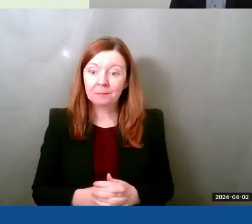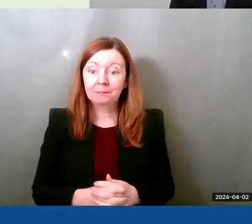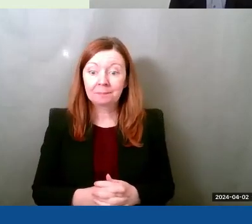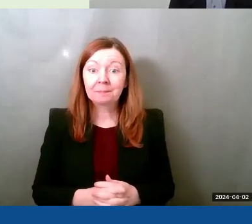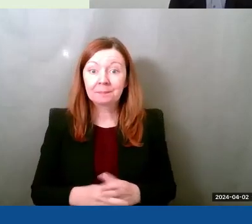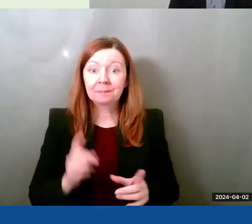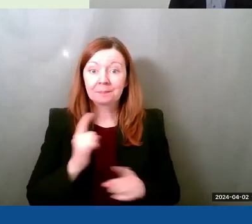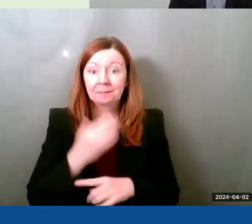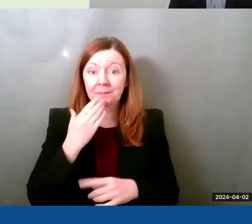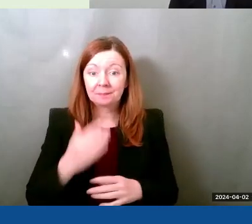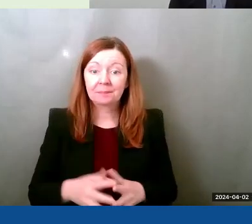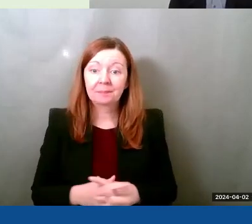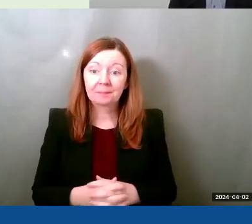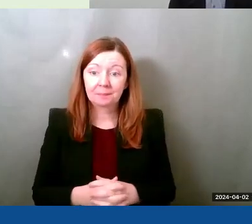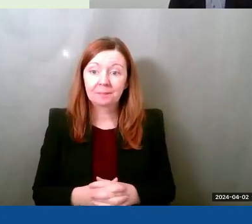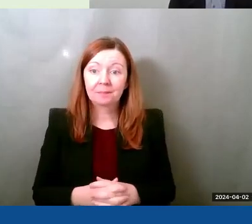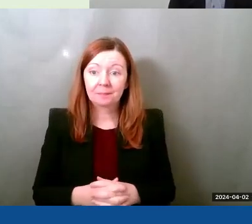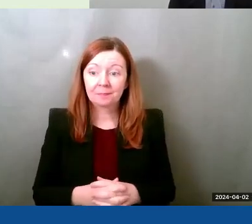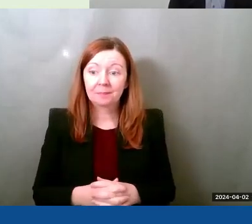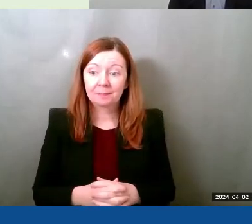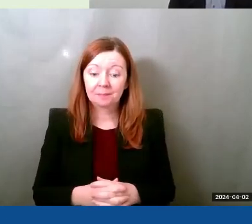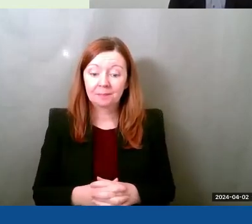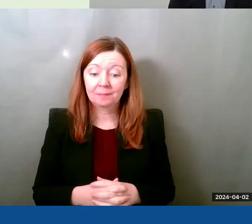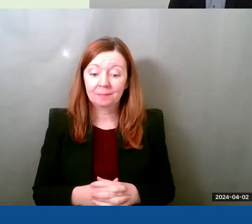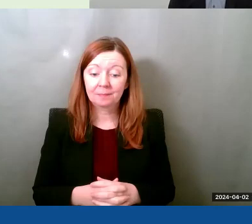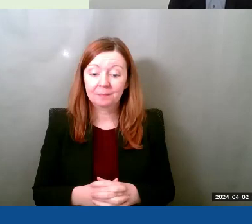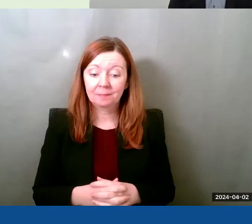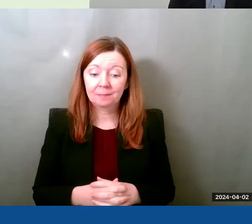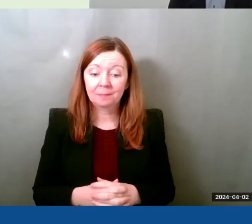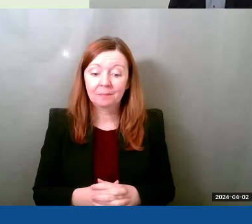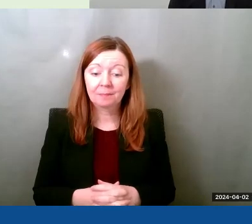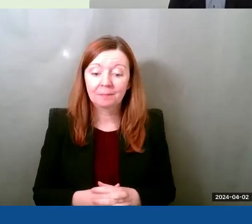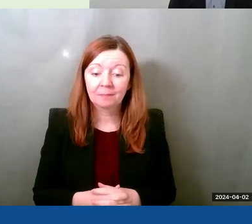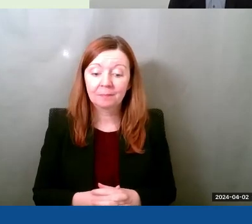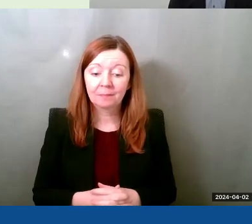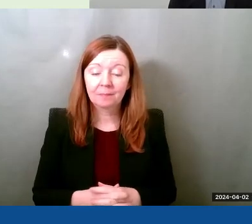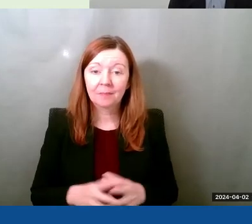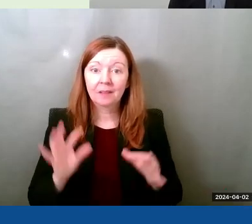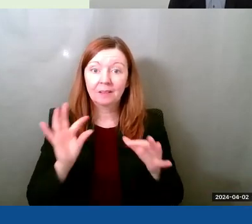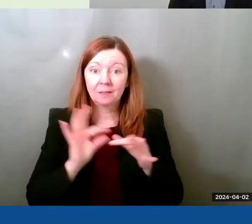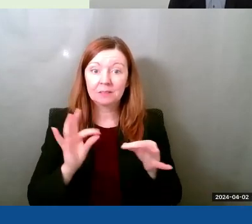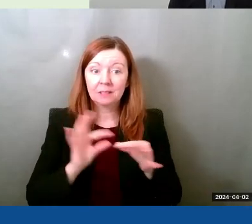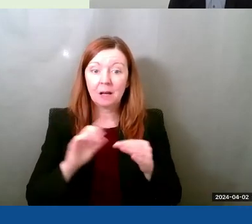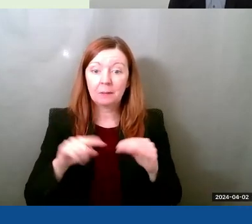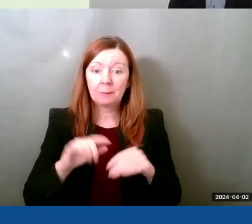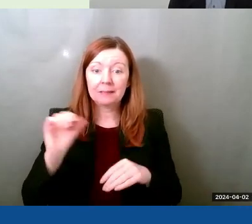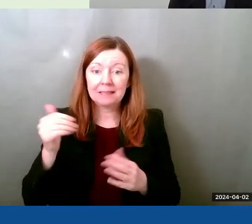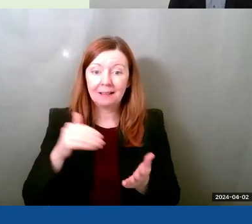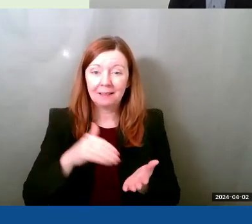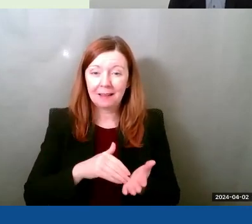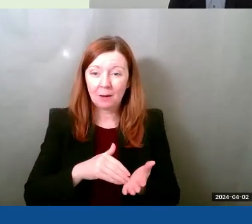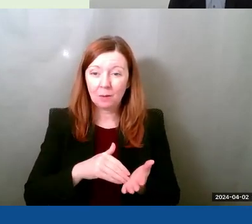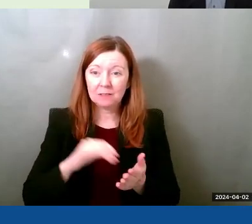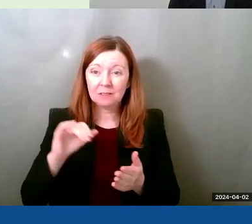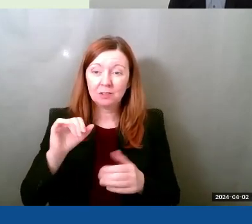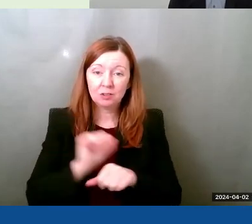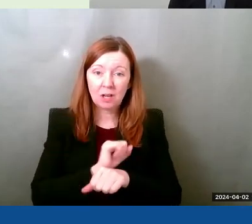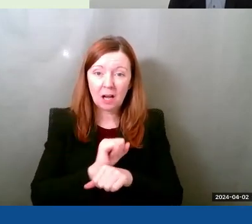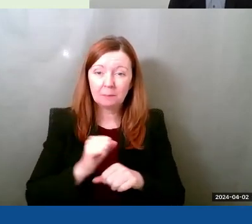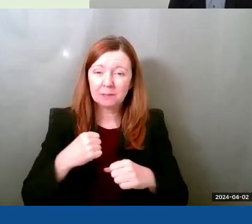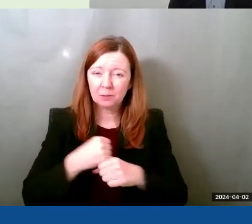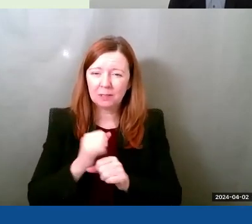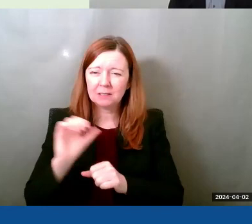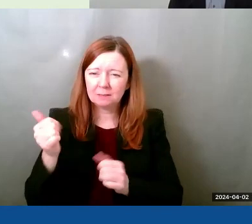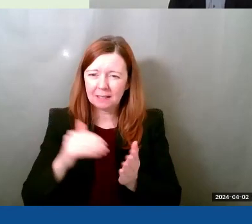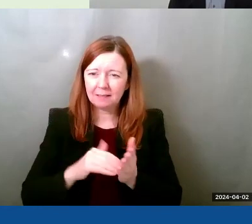Right, thank you. I think you've hit all the comments. There was a comment around the 10,000 jobs, creation of 10,000